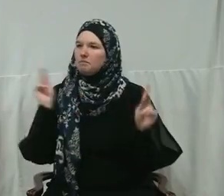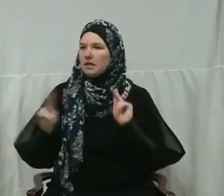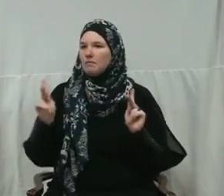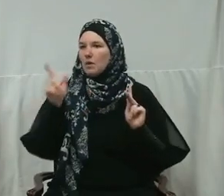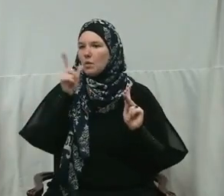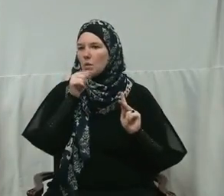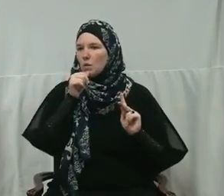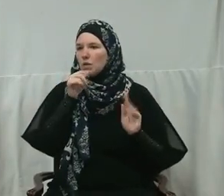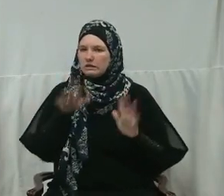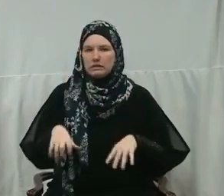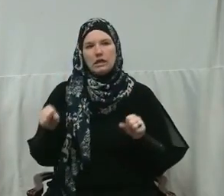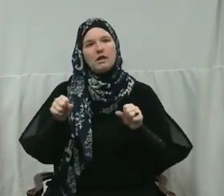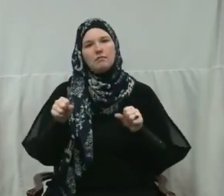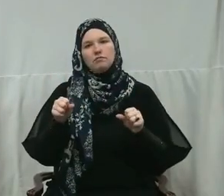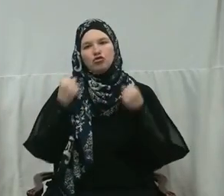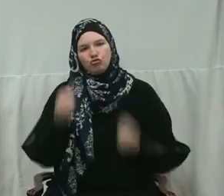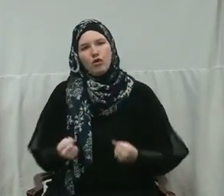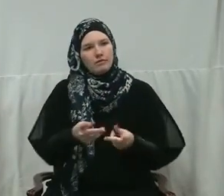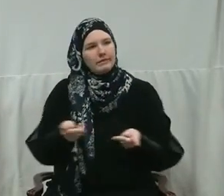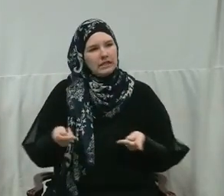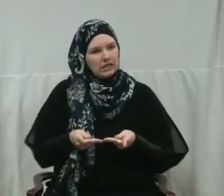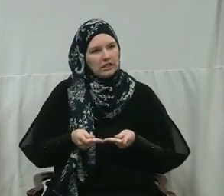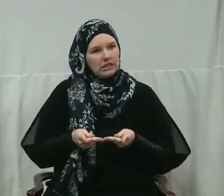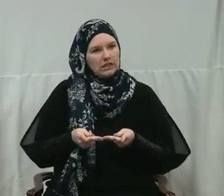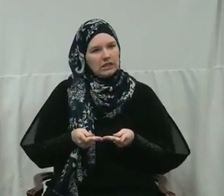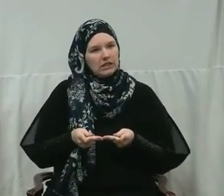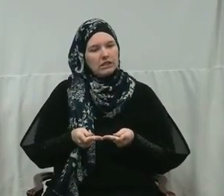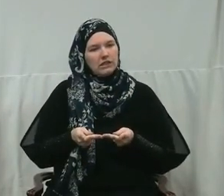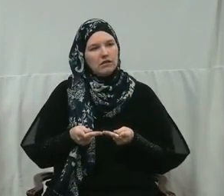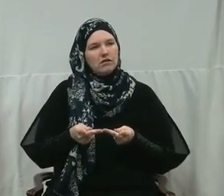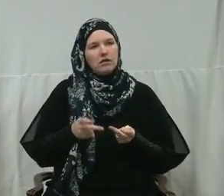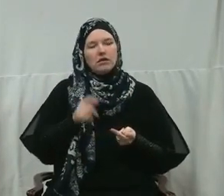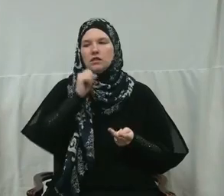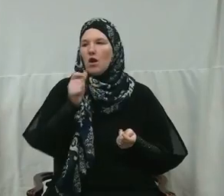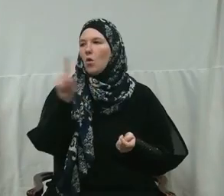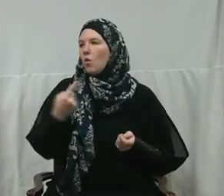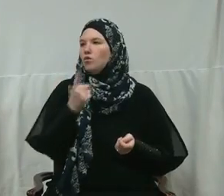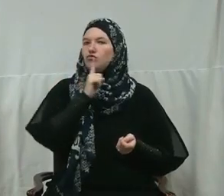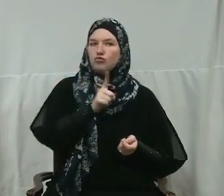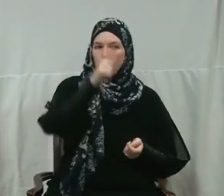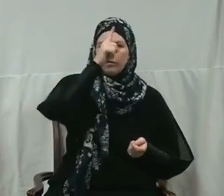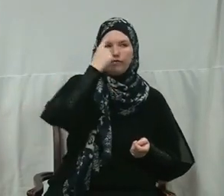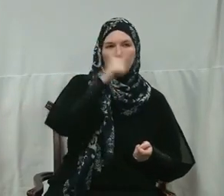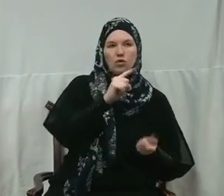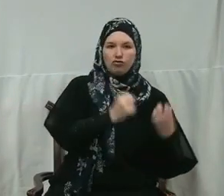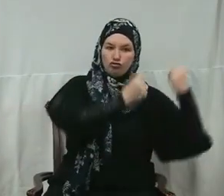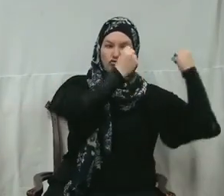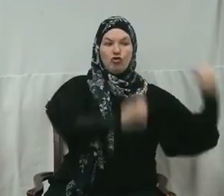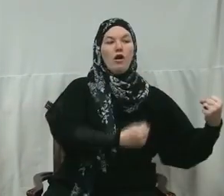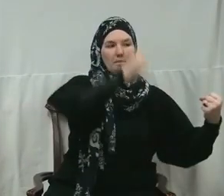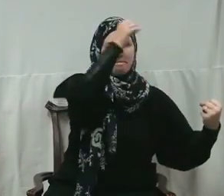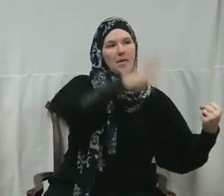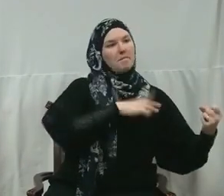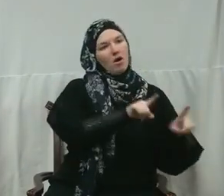manly position. And that is not only true for masculine men, but it is